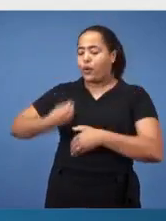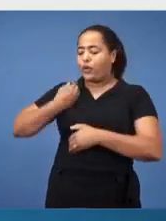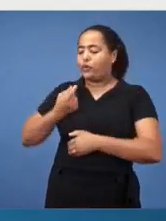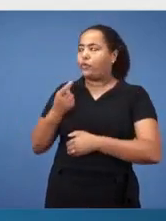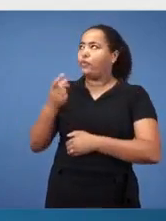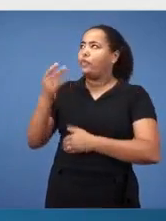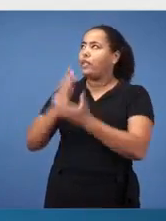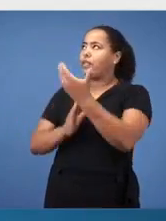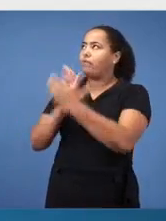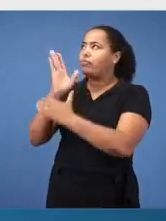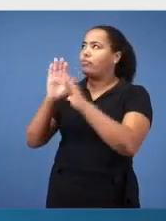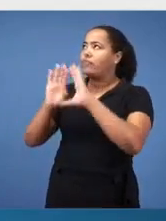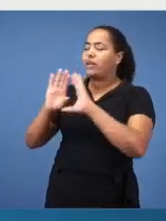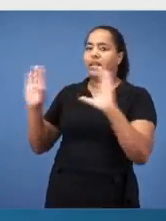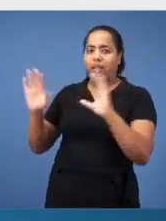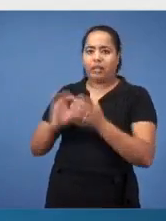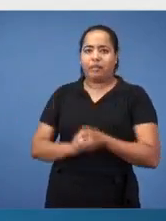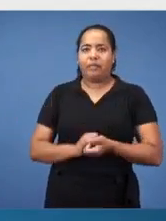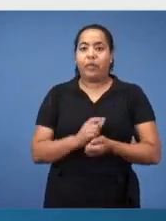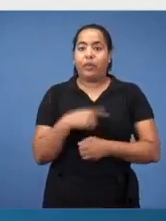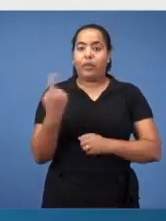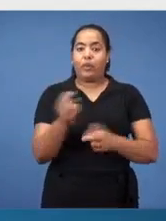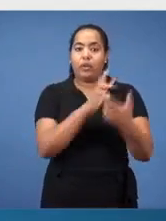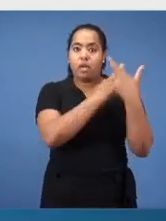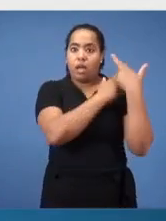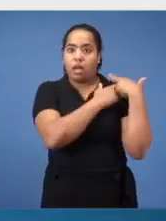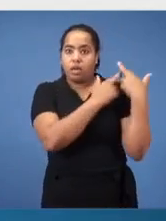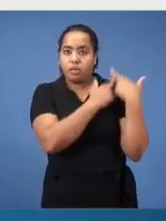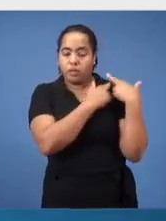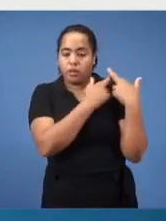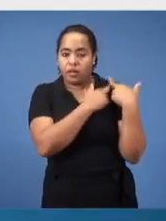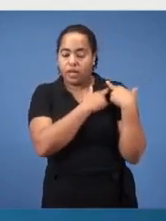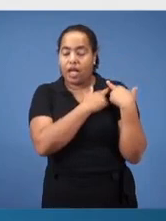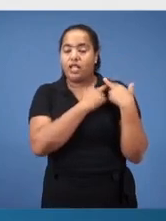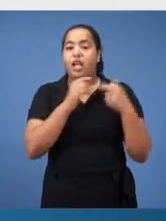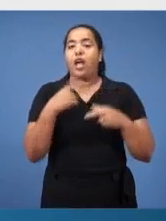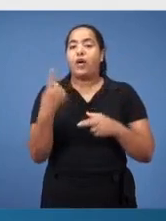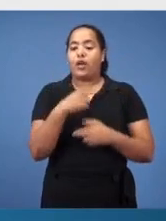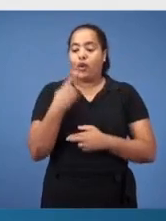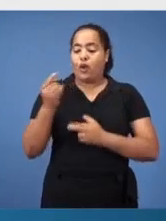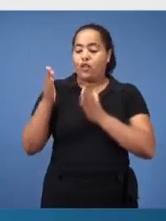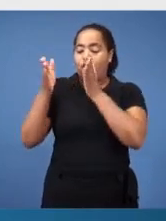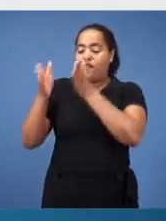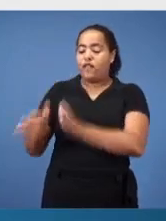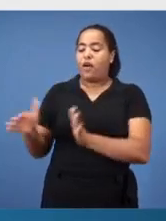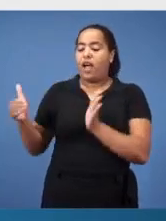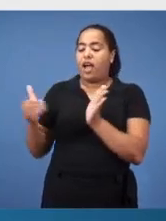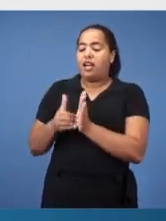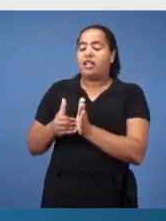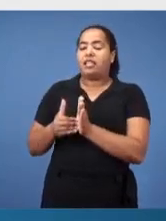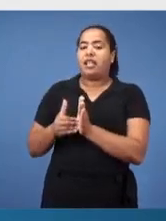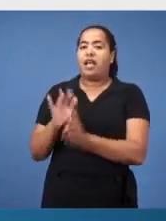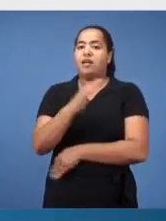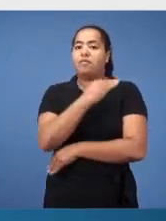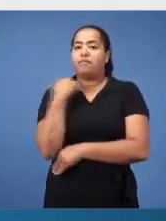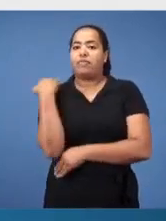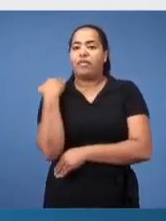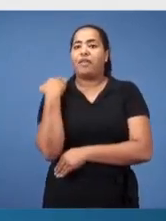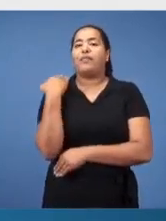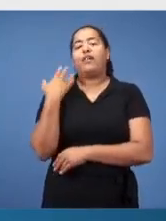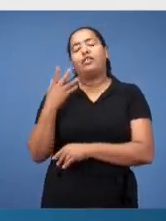So here is at the end of verse 10. So there's responsibility of the church to remain faithful to